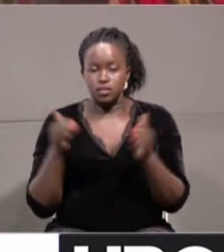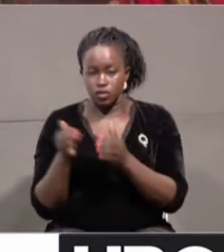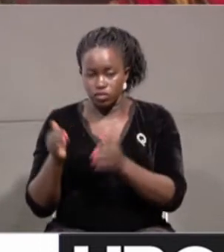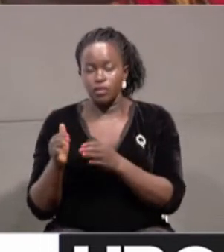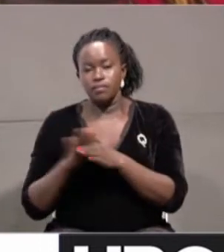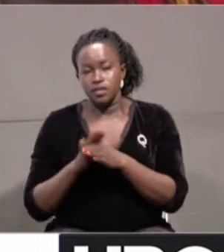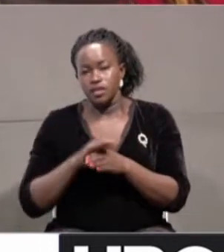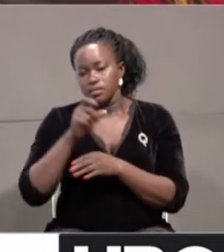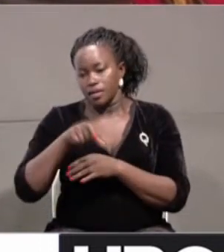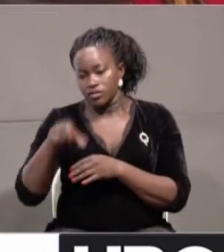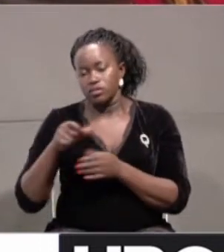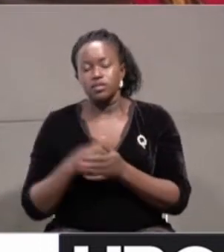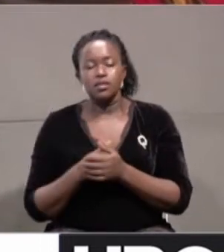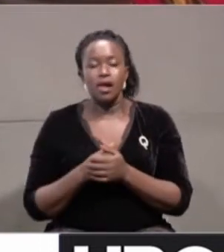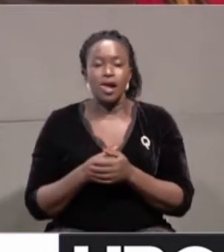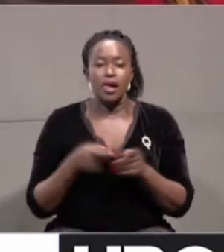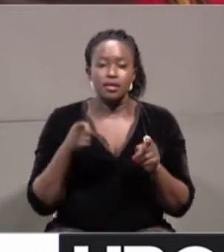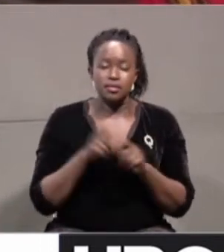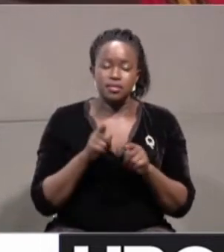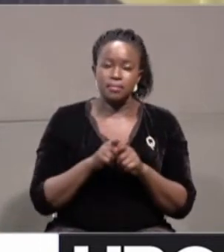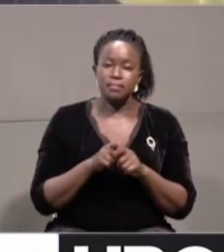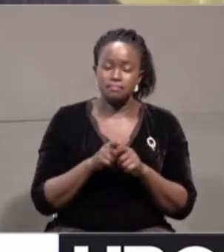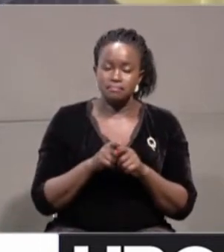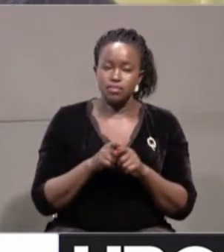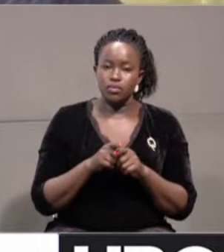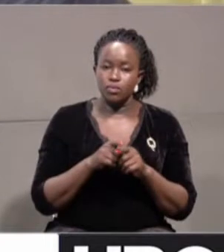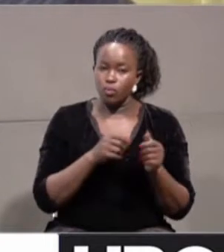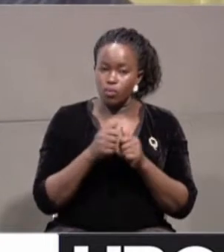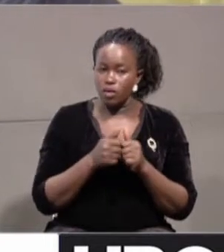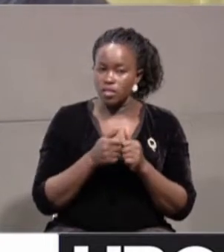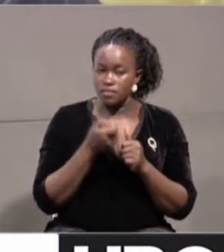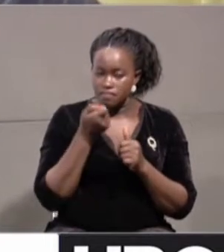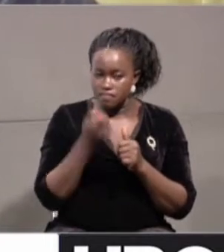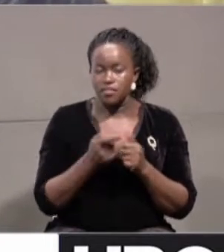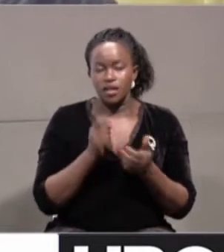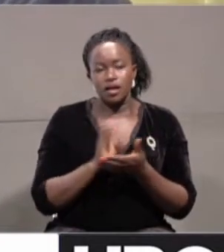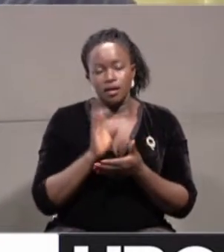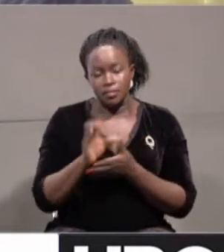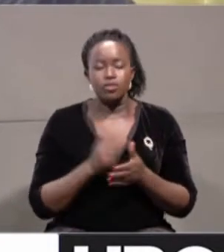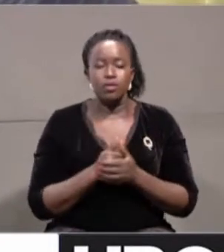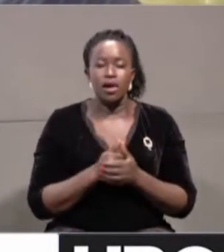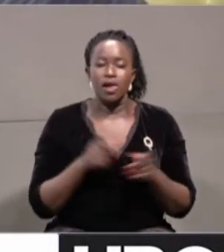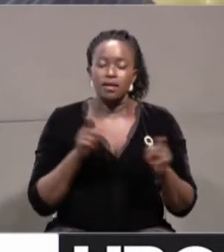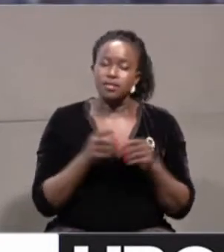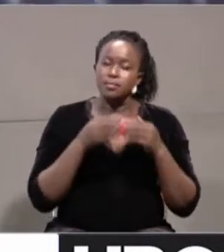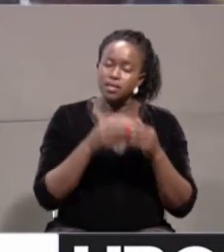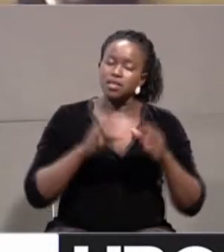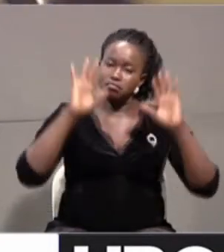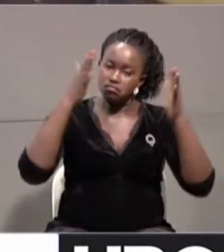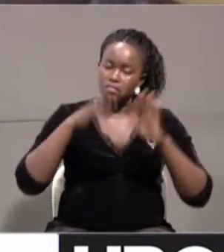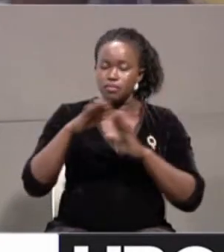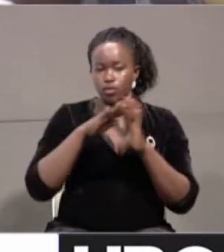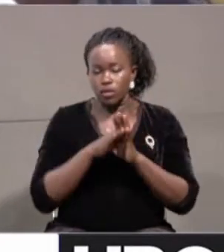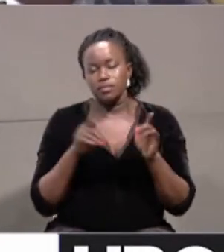to the small-scale lowermost business persons with major capital base. The leaders appreciated